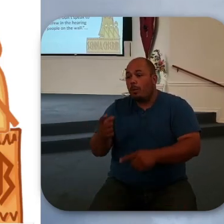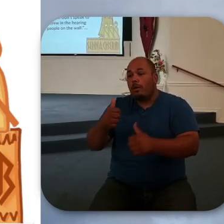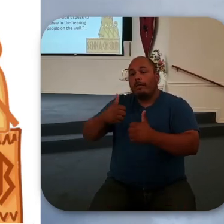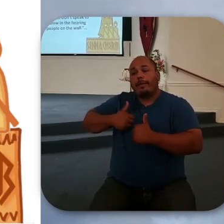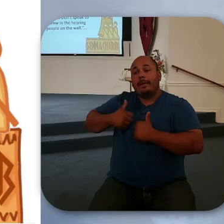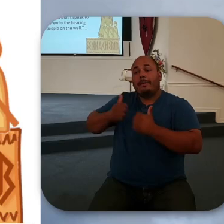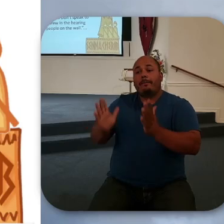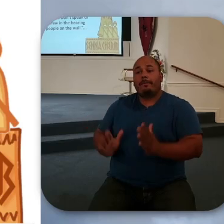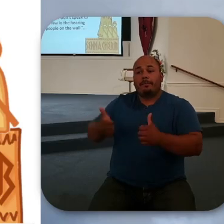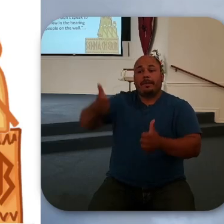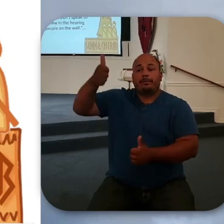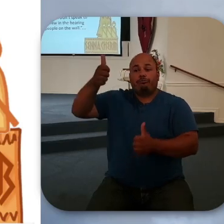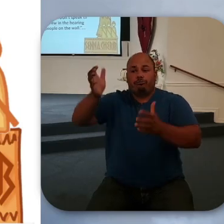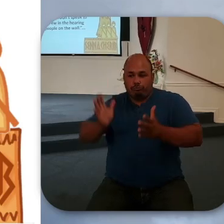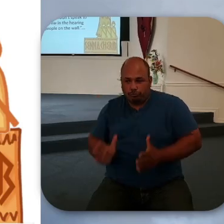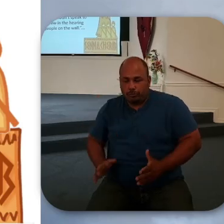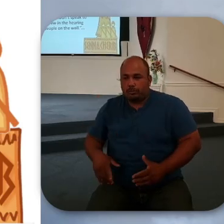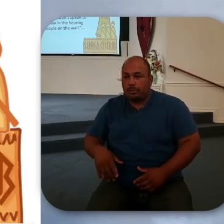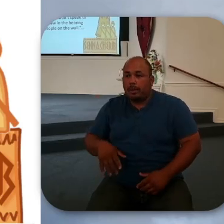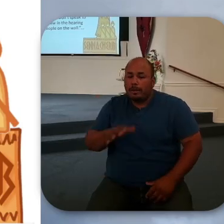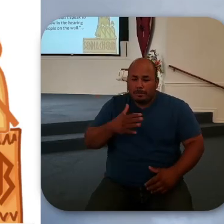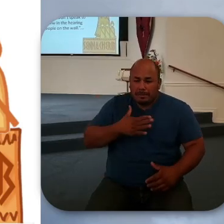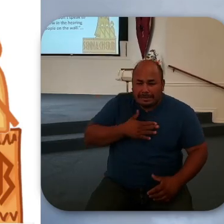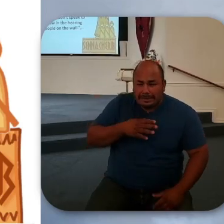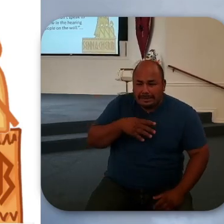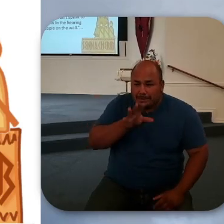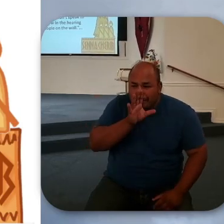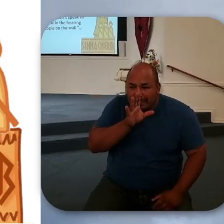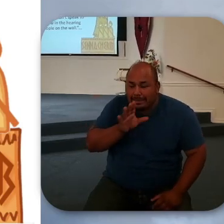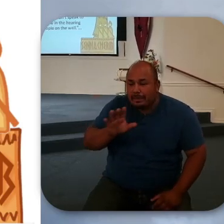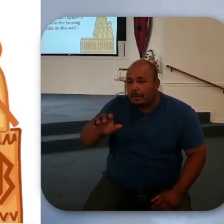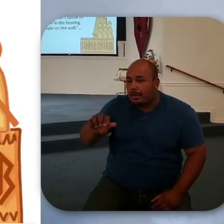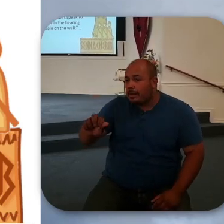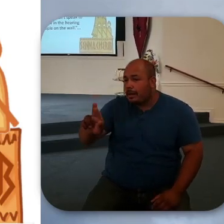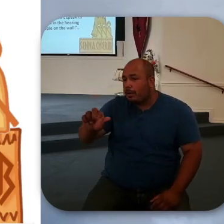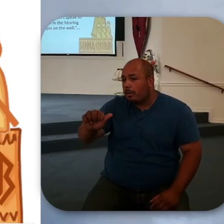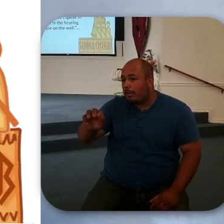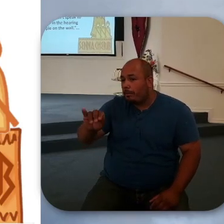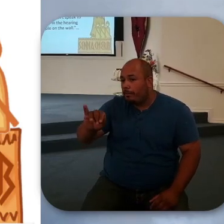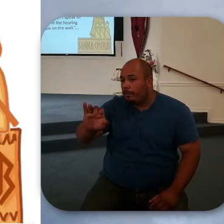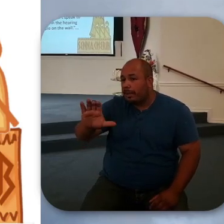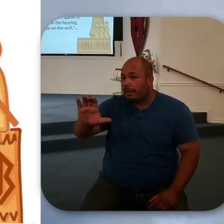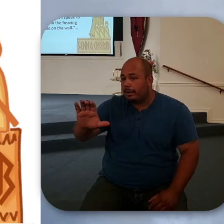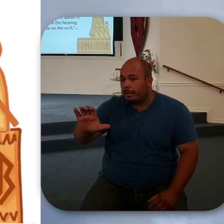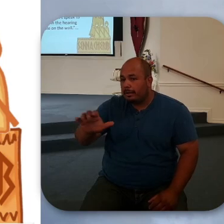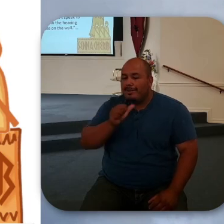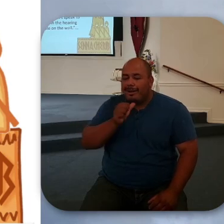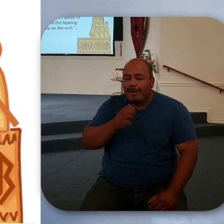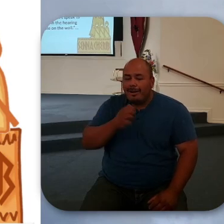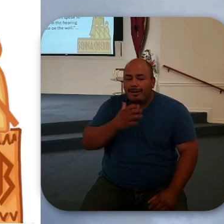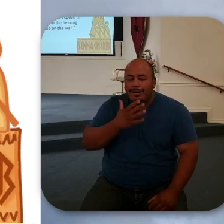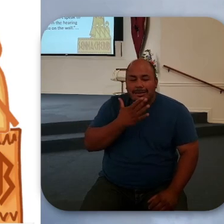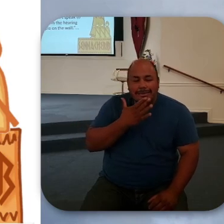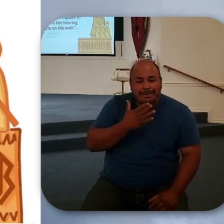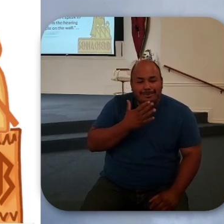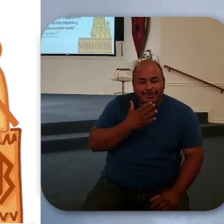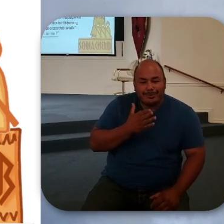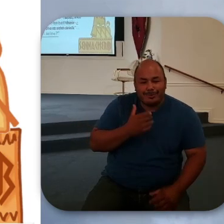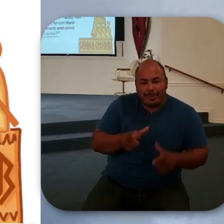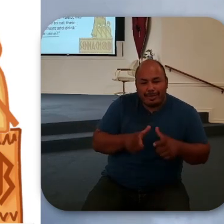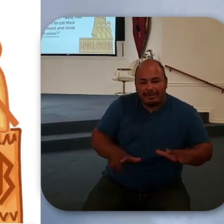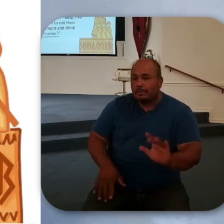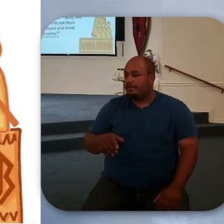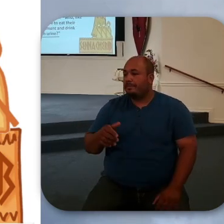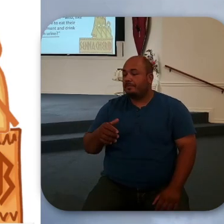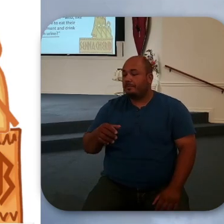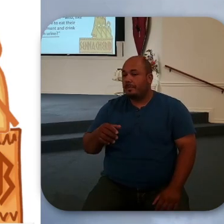"Please speak to your servants in Aramaic, since we understand it. Don't speak to us in Hebrew in the hearing of the people on the wall."